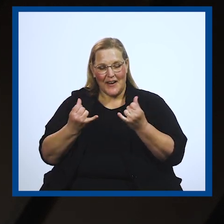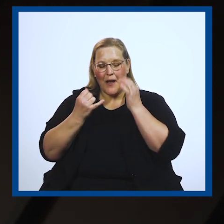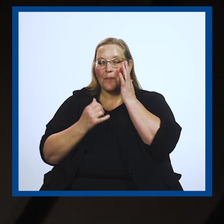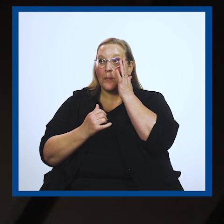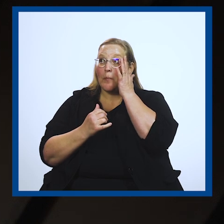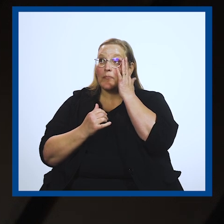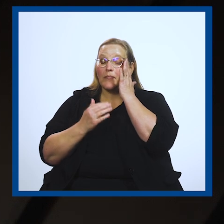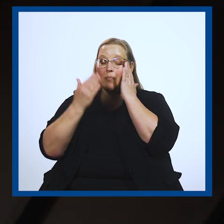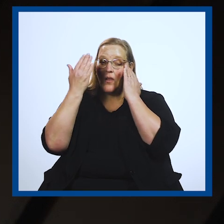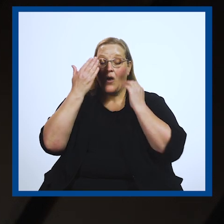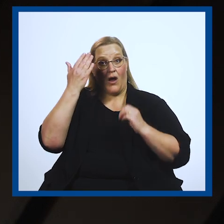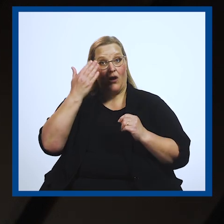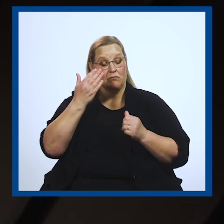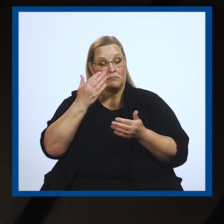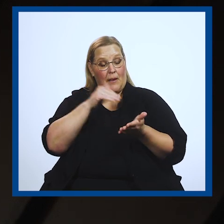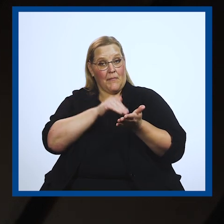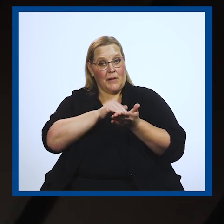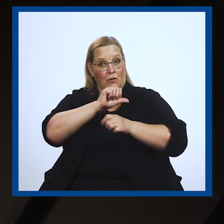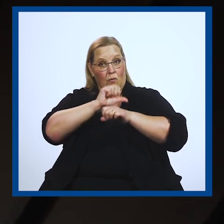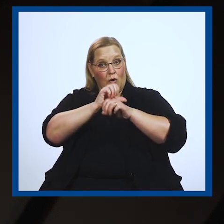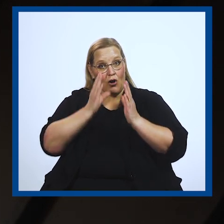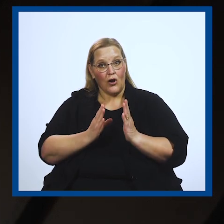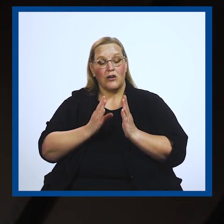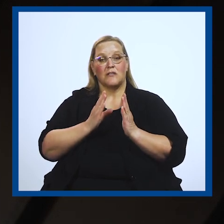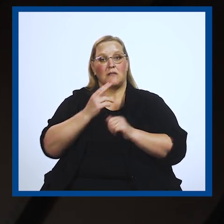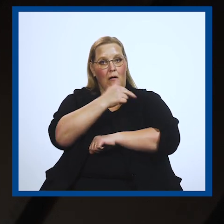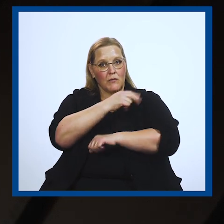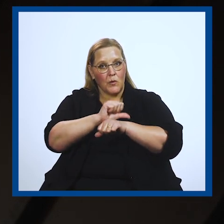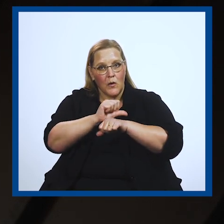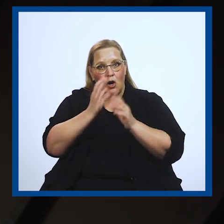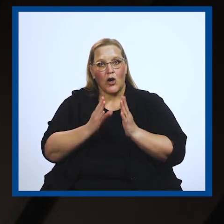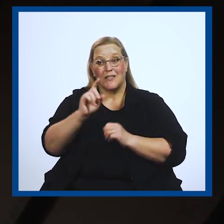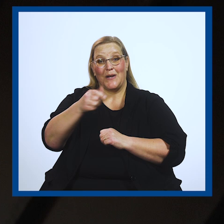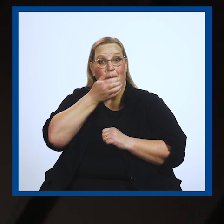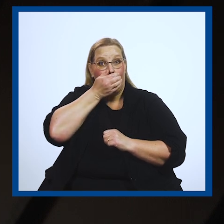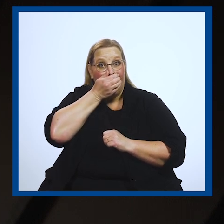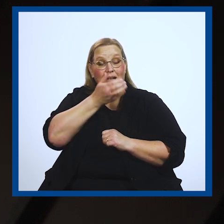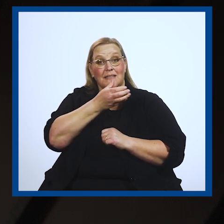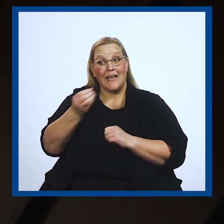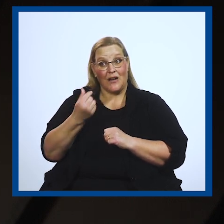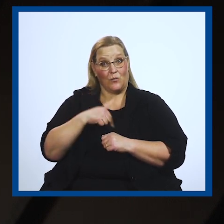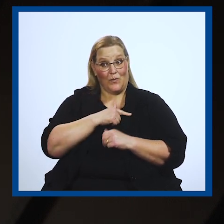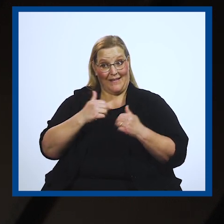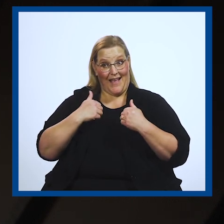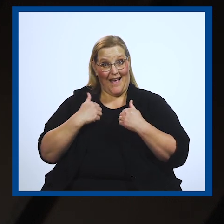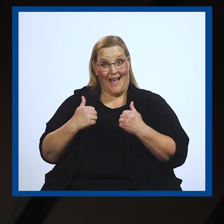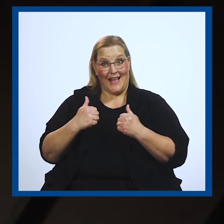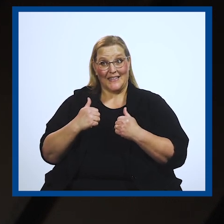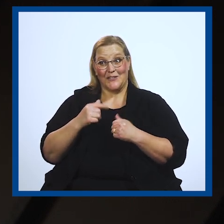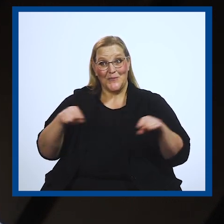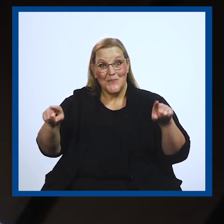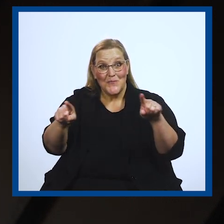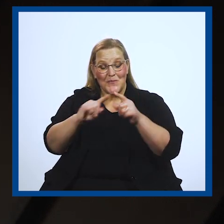Our frontline medical workers, they've been needing masks, and we've had a whole bunch of Baysiders transform their kitchens and